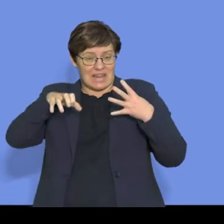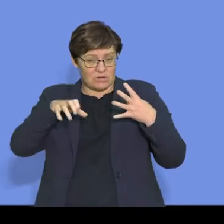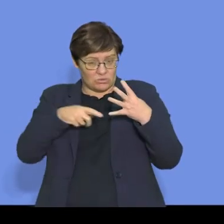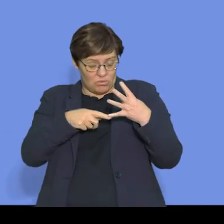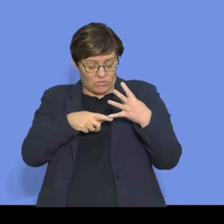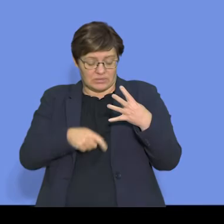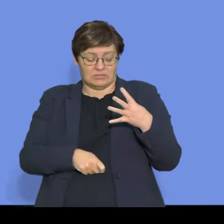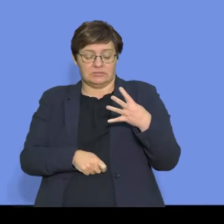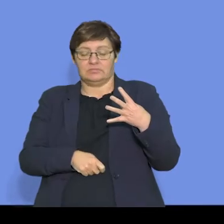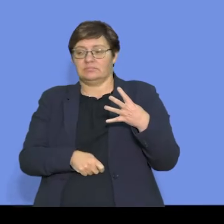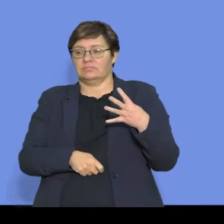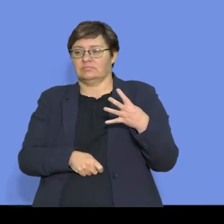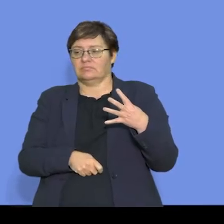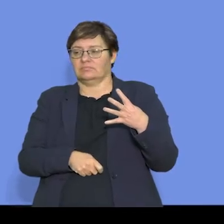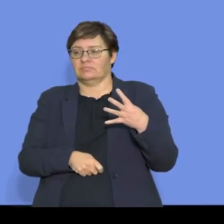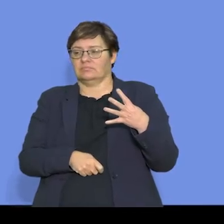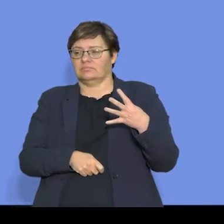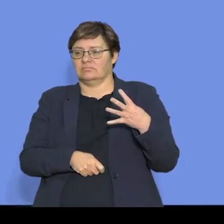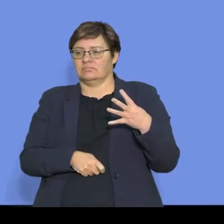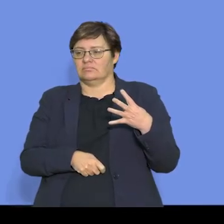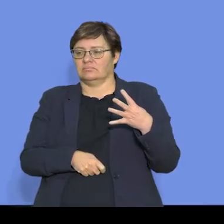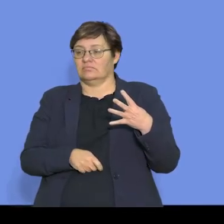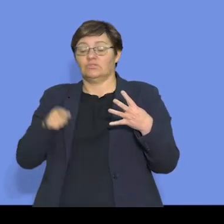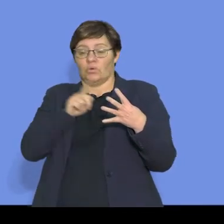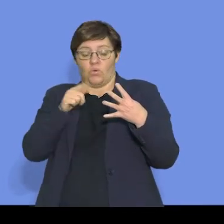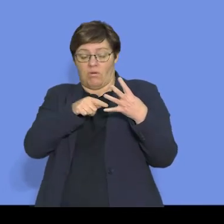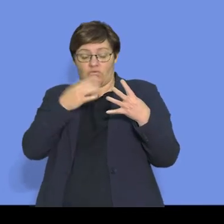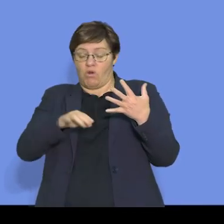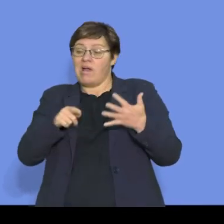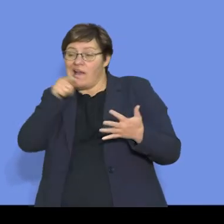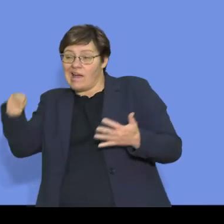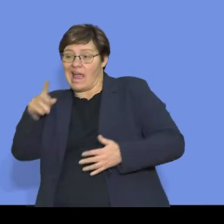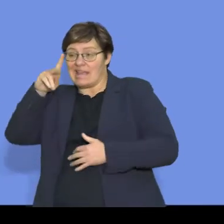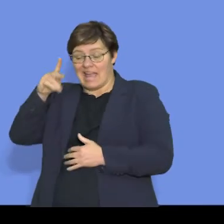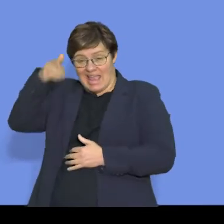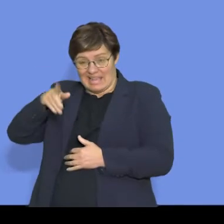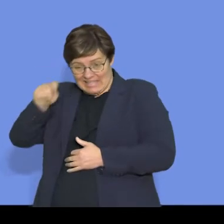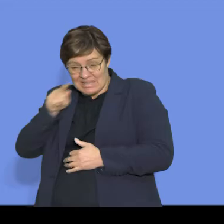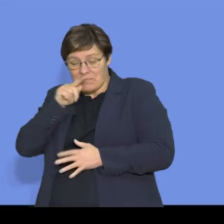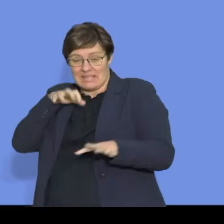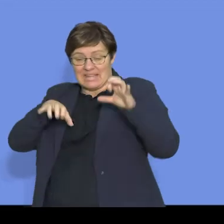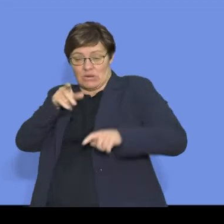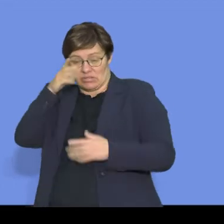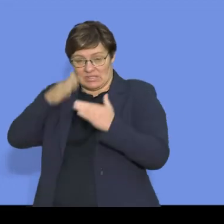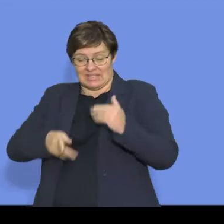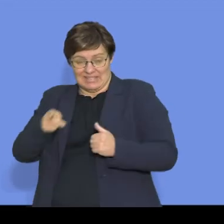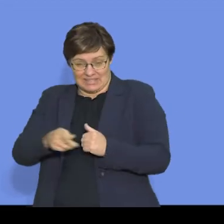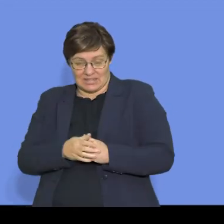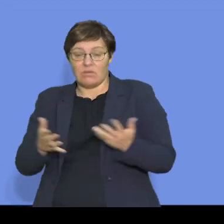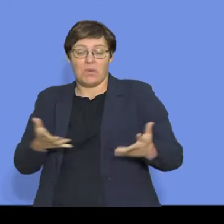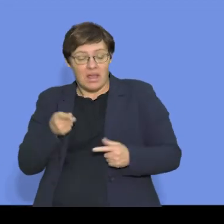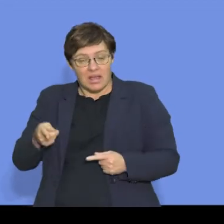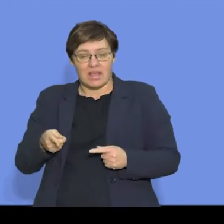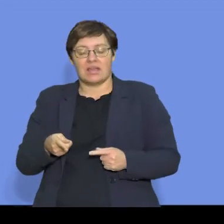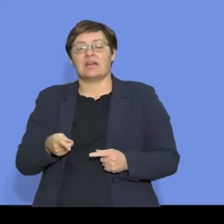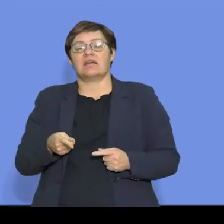became extinct. Oh no, that wasn't when the dinosaurs became extinct. This was when the dinosaurs became extinct at the end